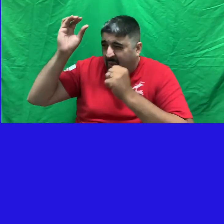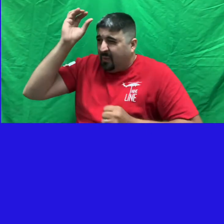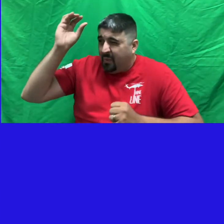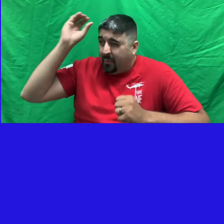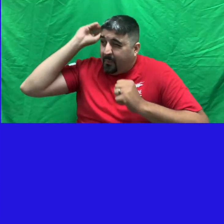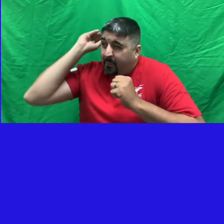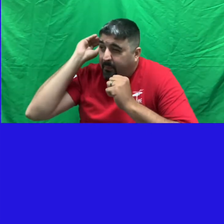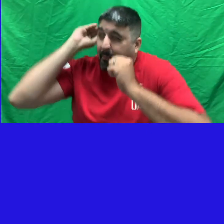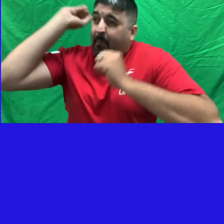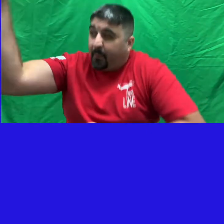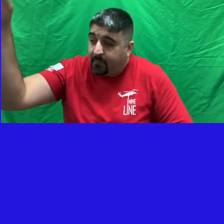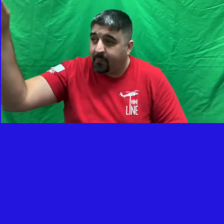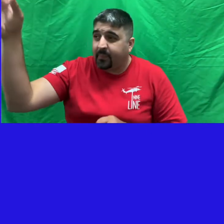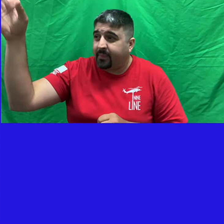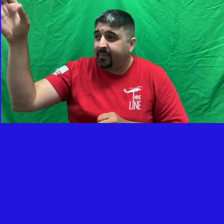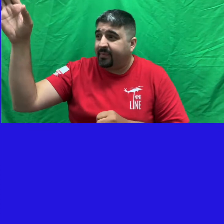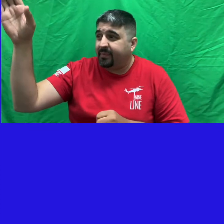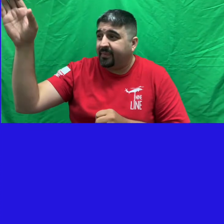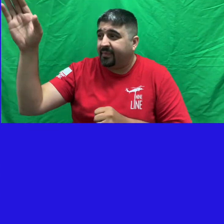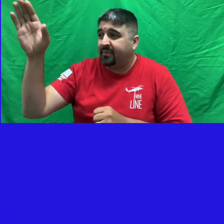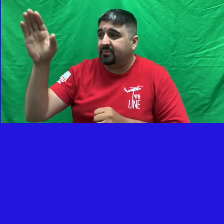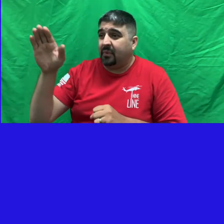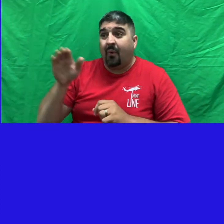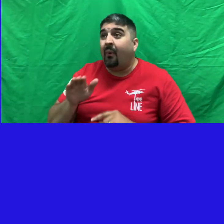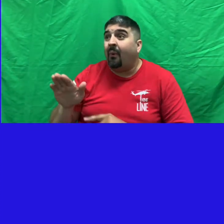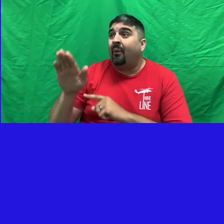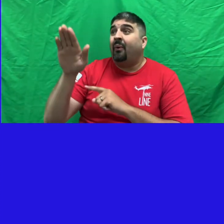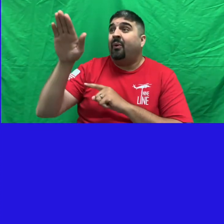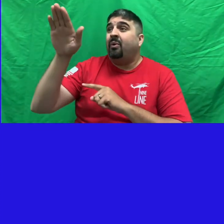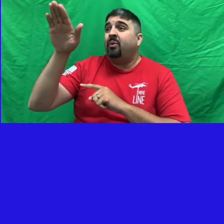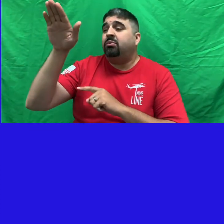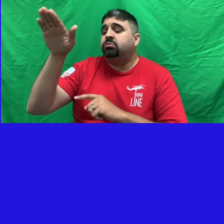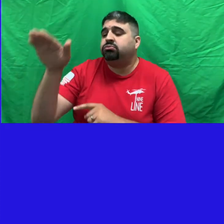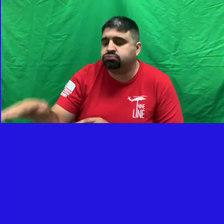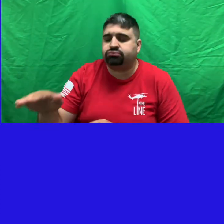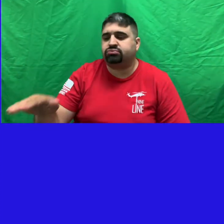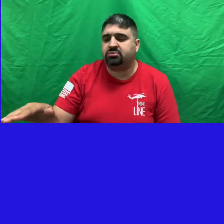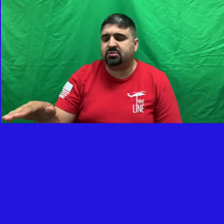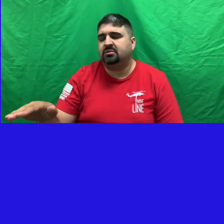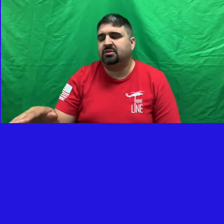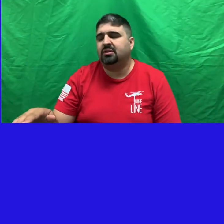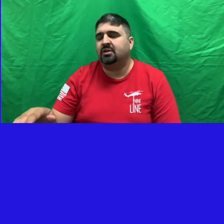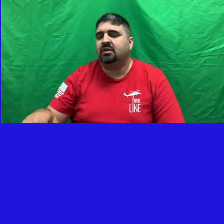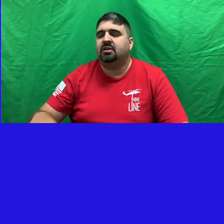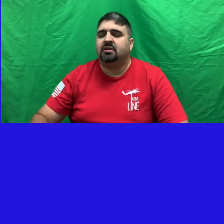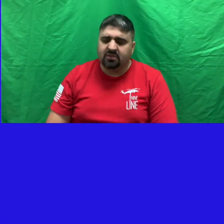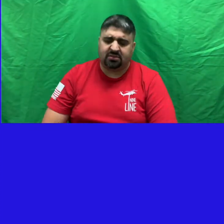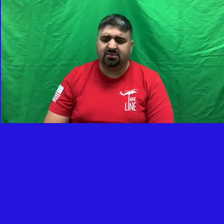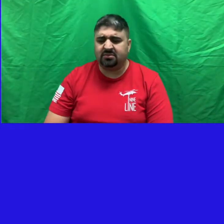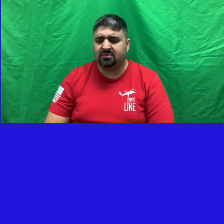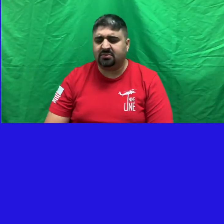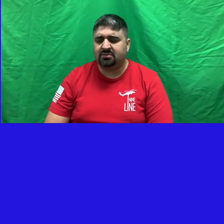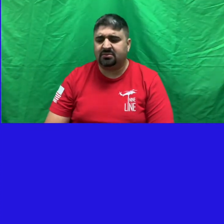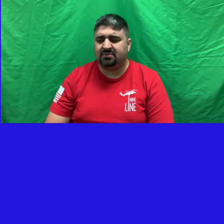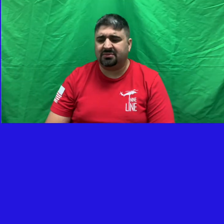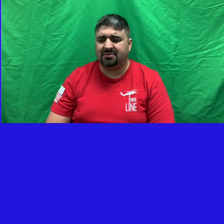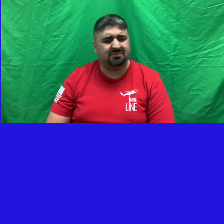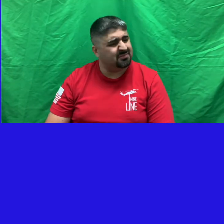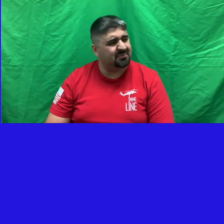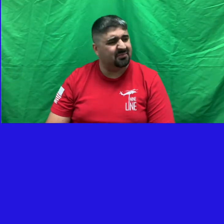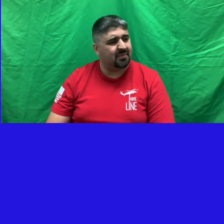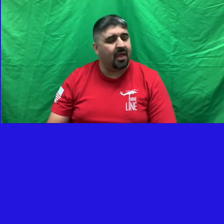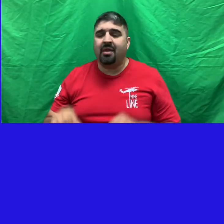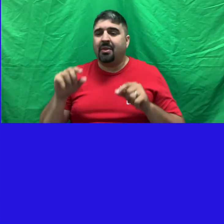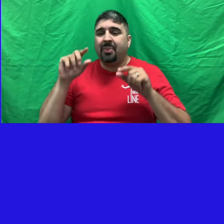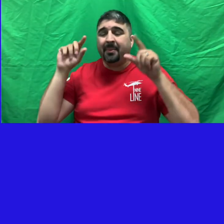Toad ran across the meadow again. He waved the kite over his head. He jumped up and down. The kite